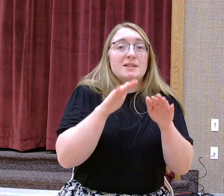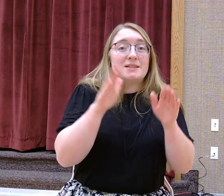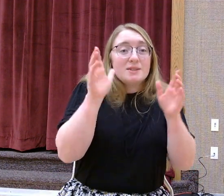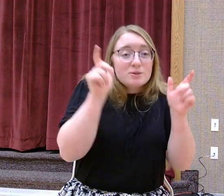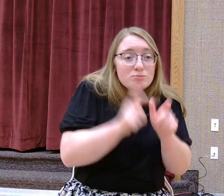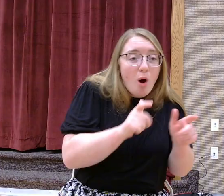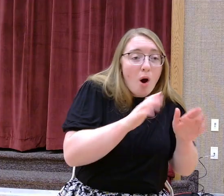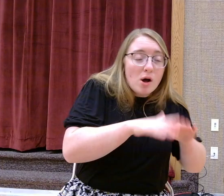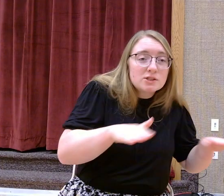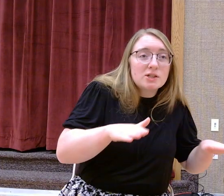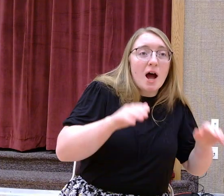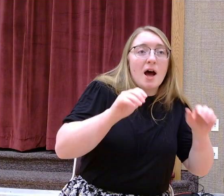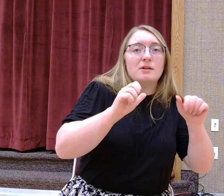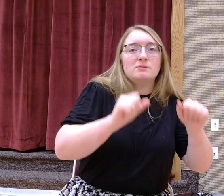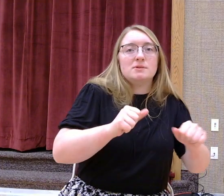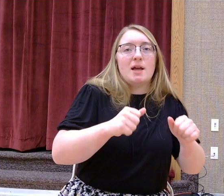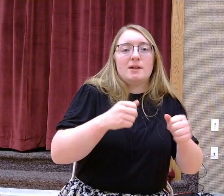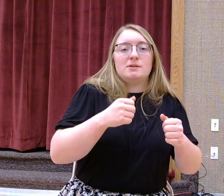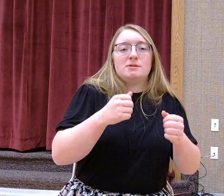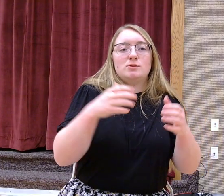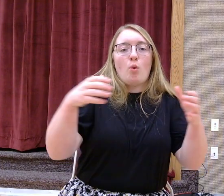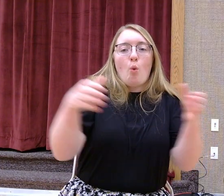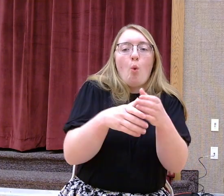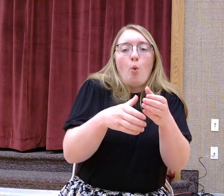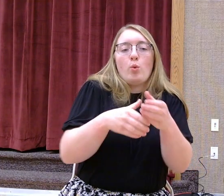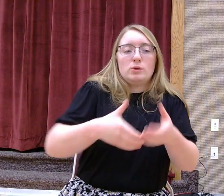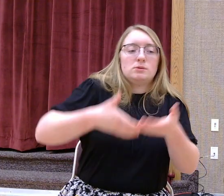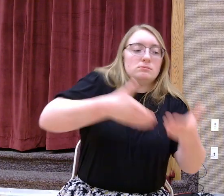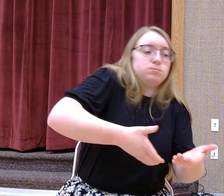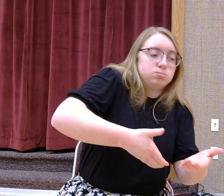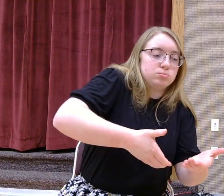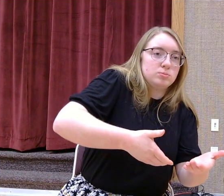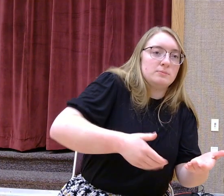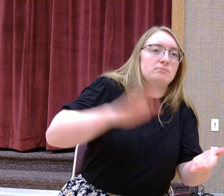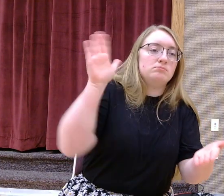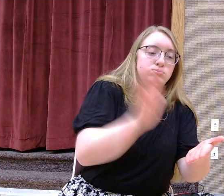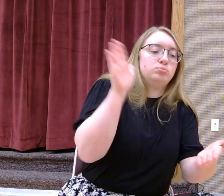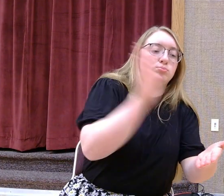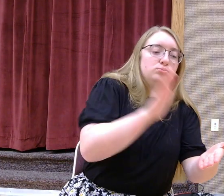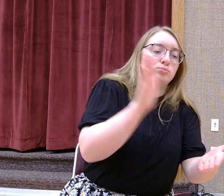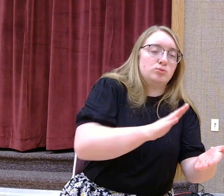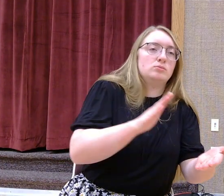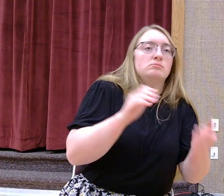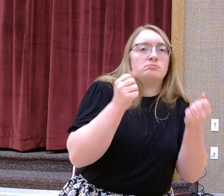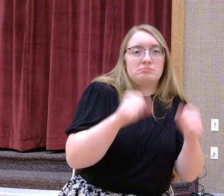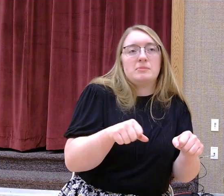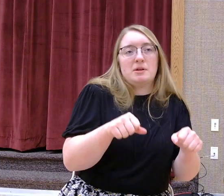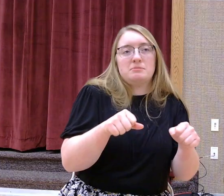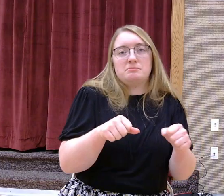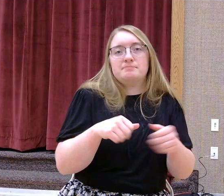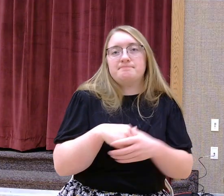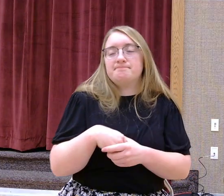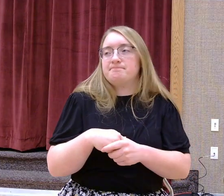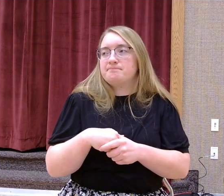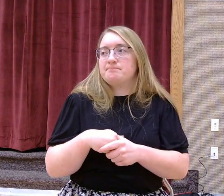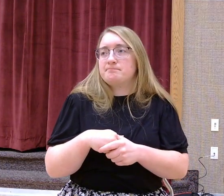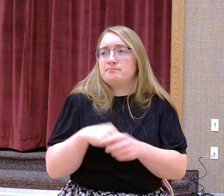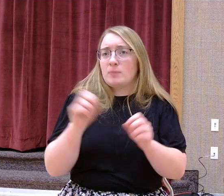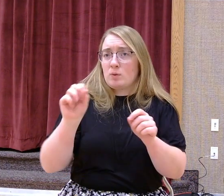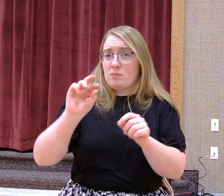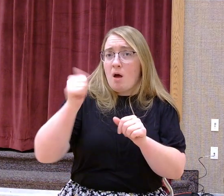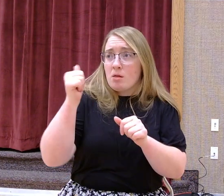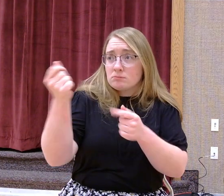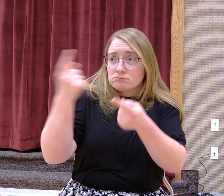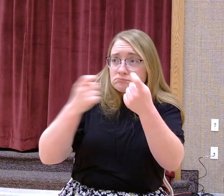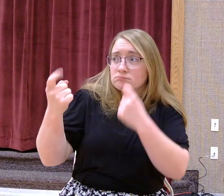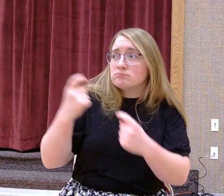If it's a child, like a, you know, then you can just do the back blows. You can just do the back blows. Okay? Other